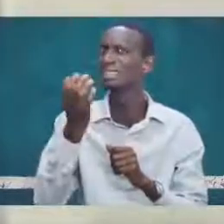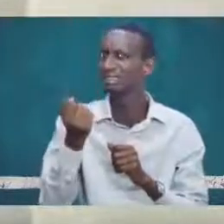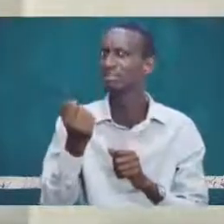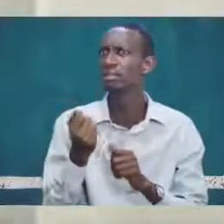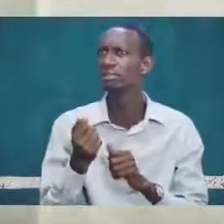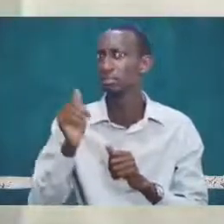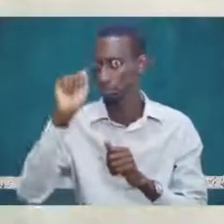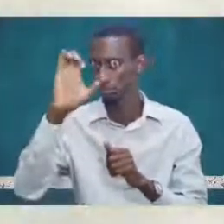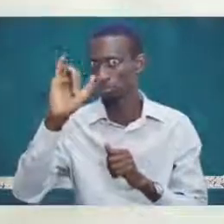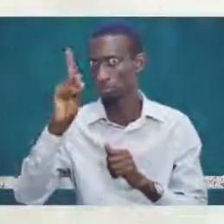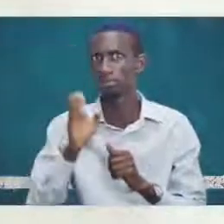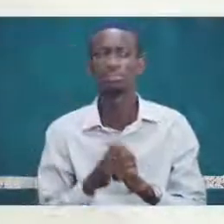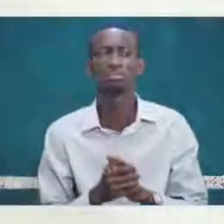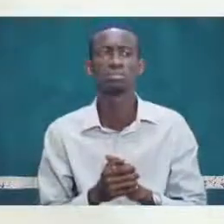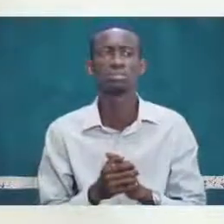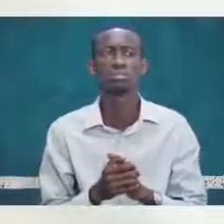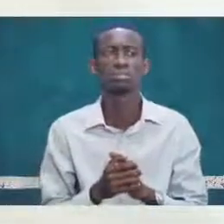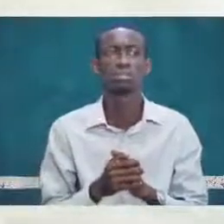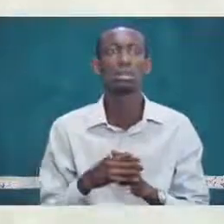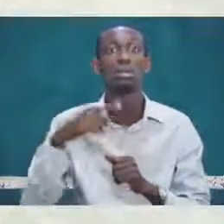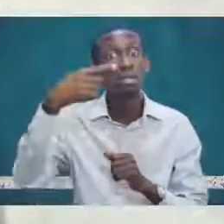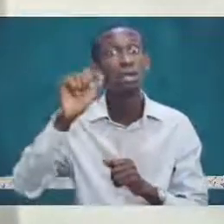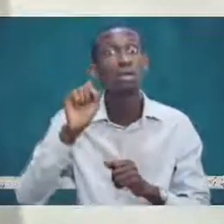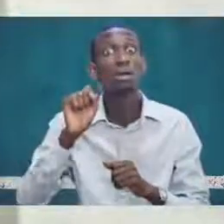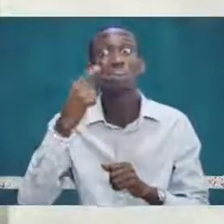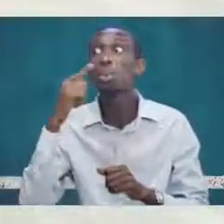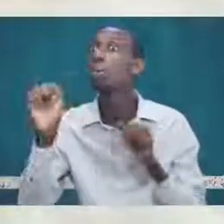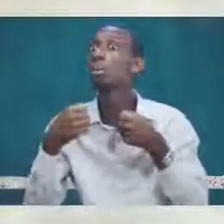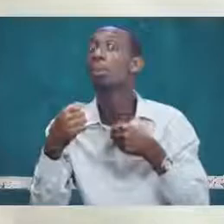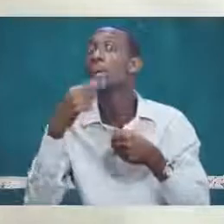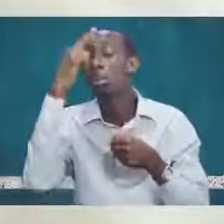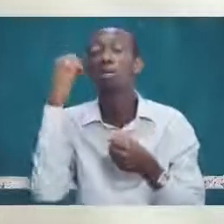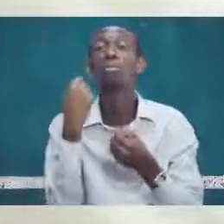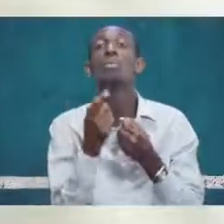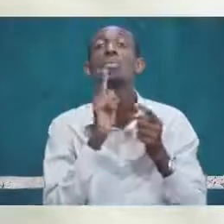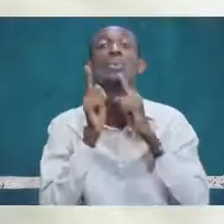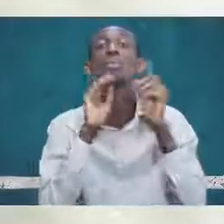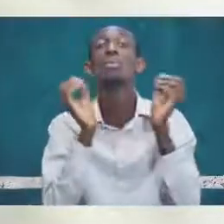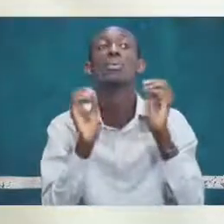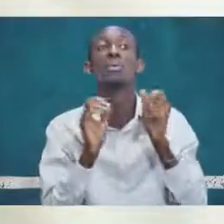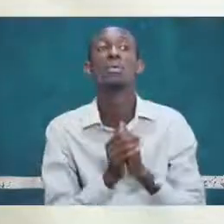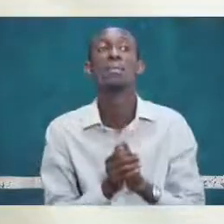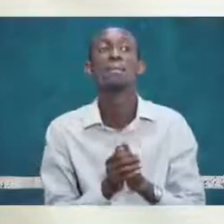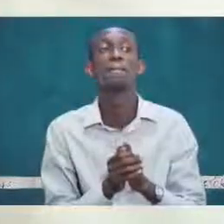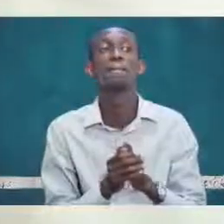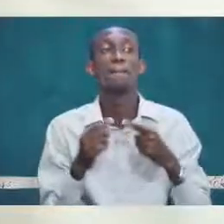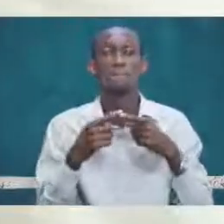The gas that comes out cannot be seen. It is a colorless gas. It is turning yellow.